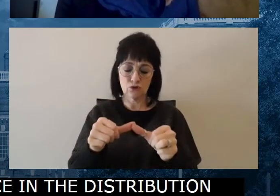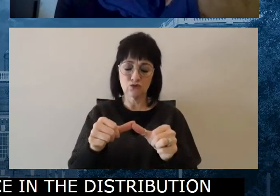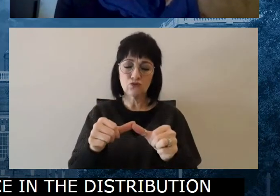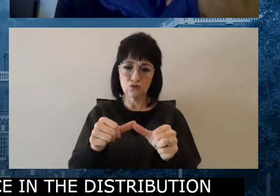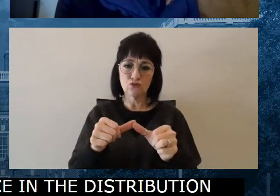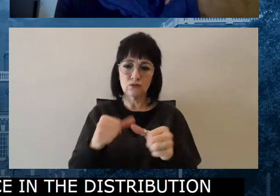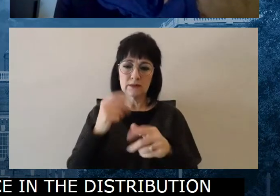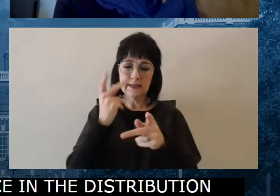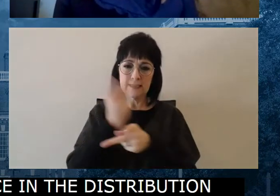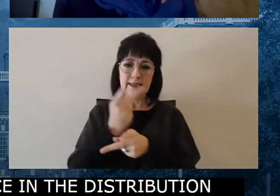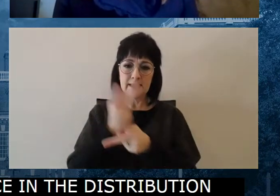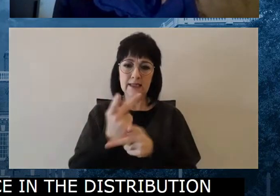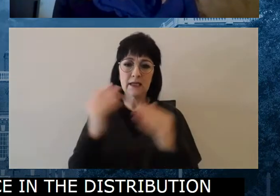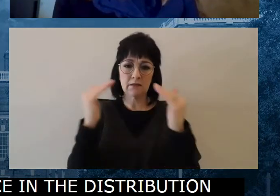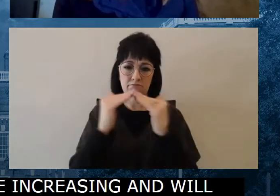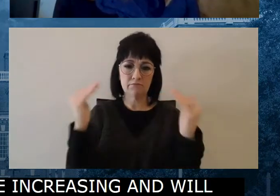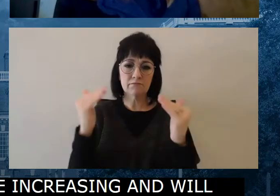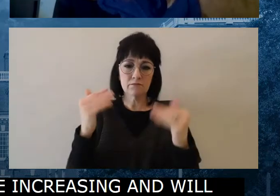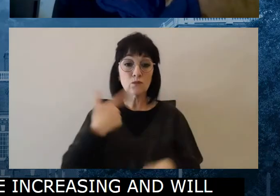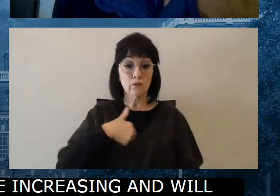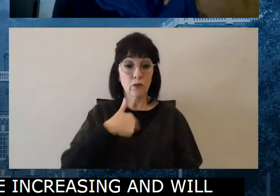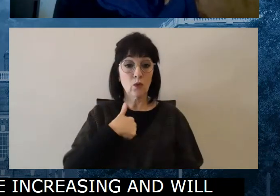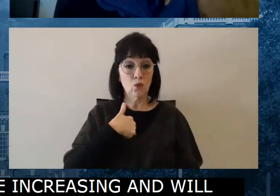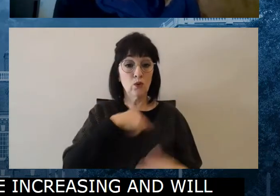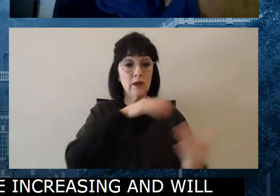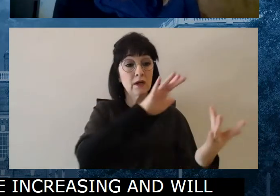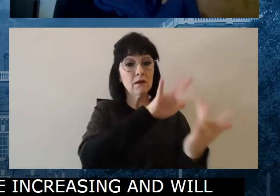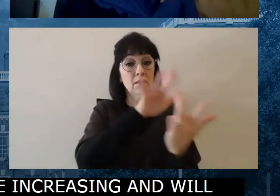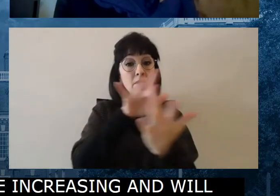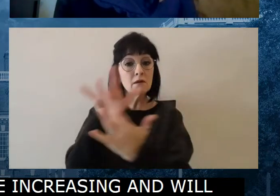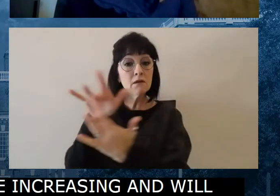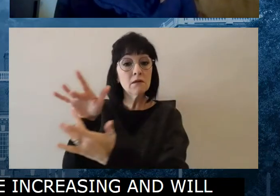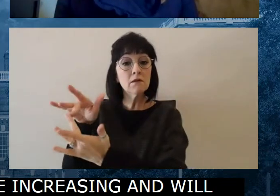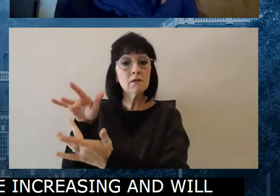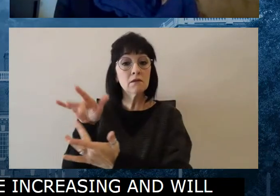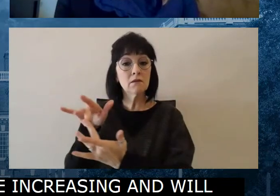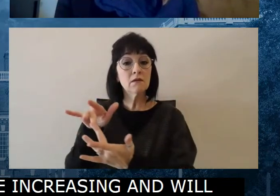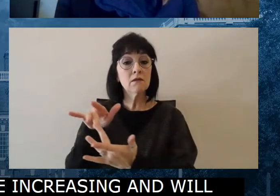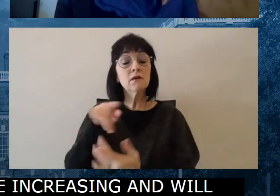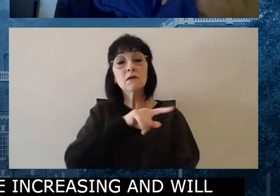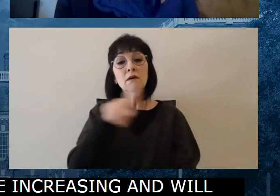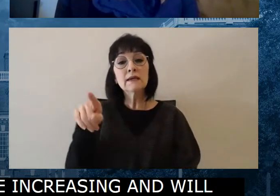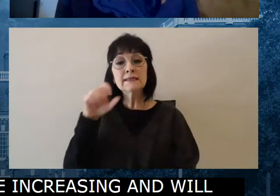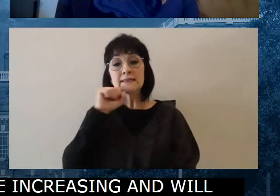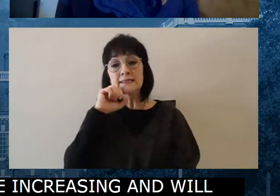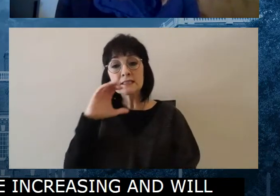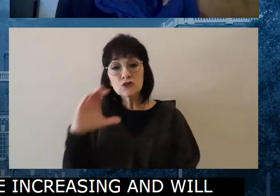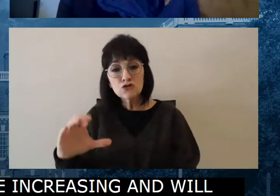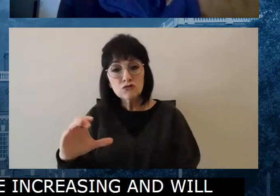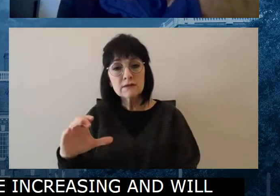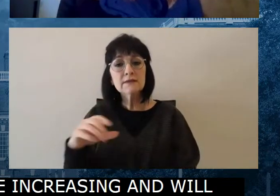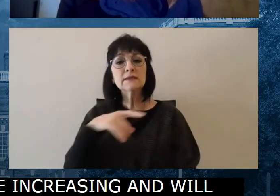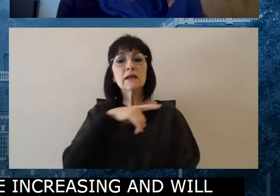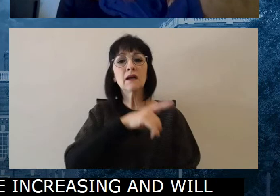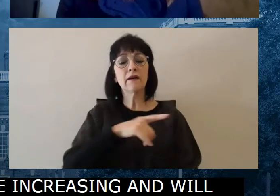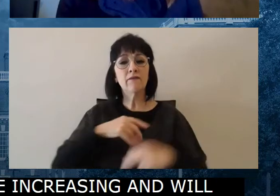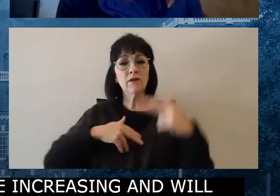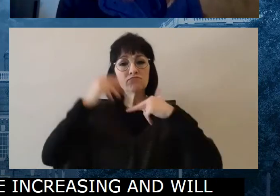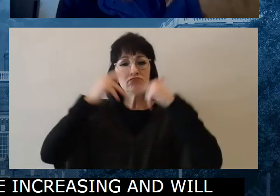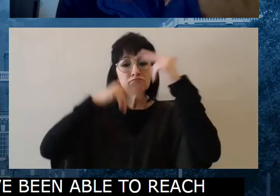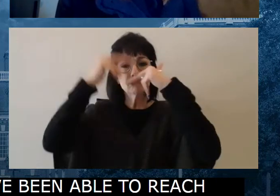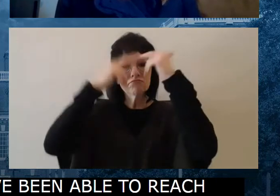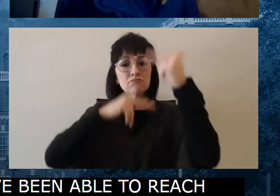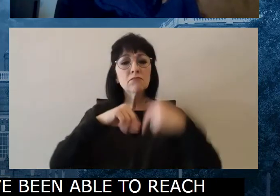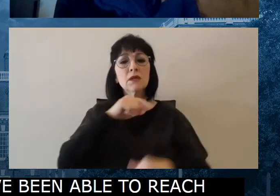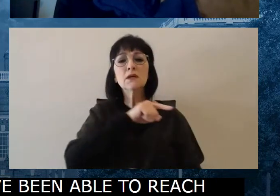we have been able to reach over 1,300 individuals through our community health section, through smaller clinics and